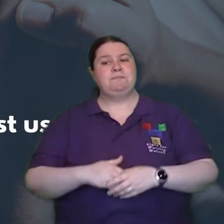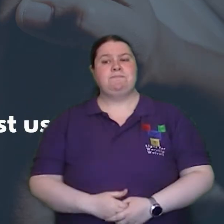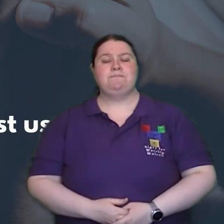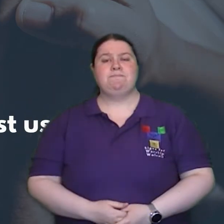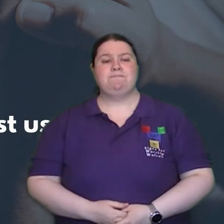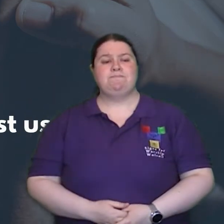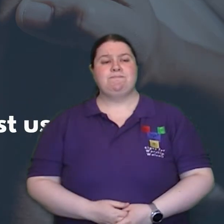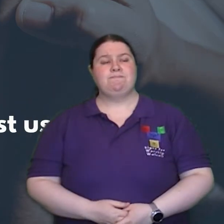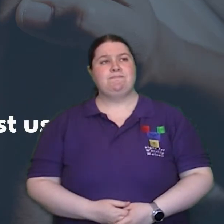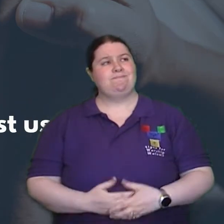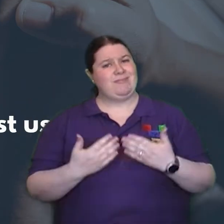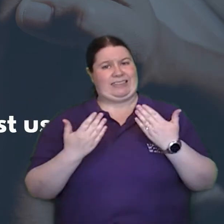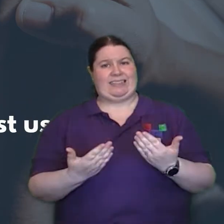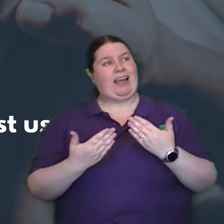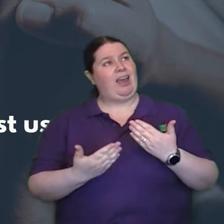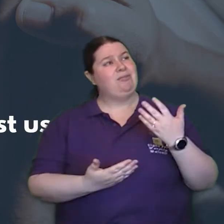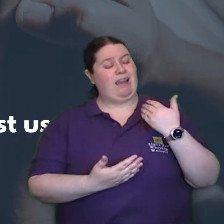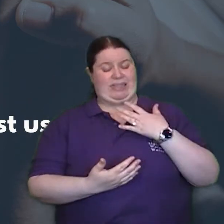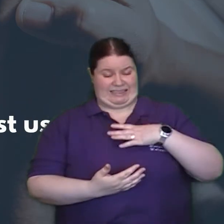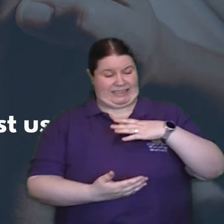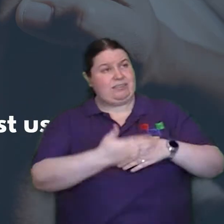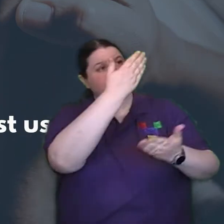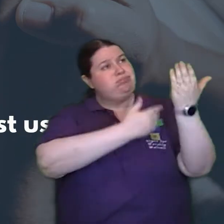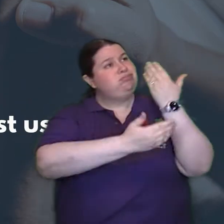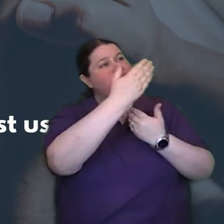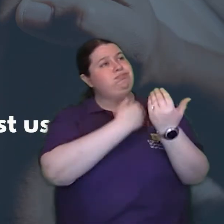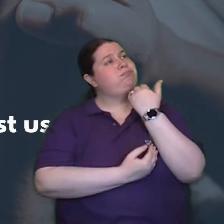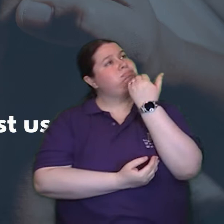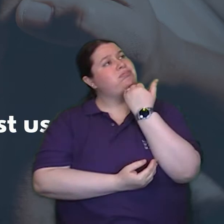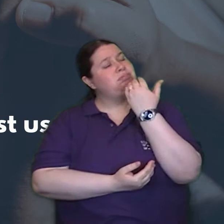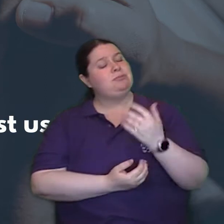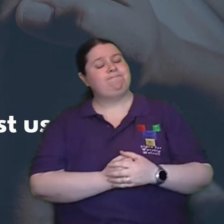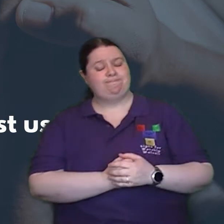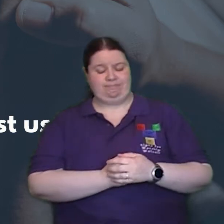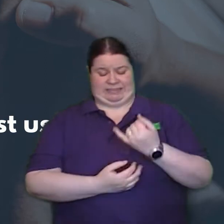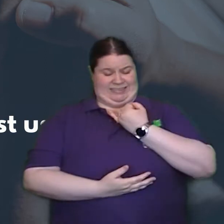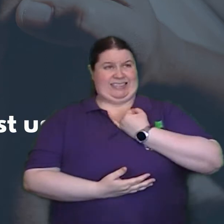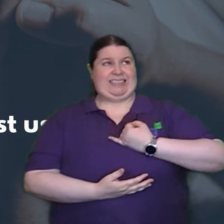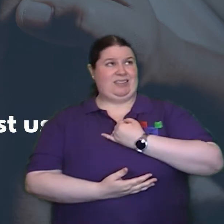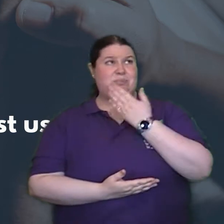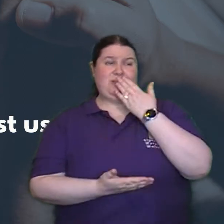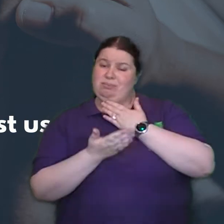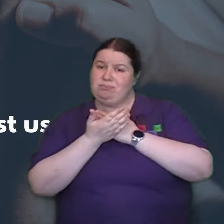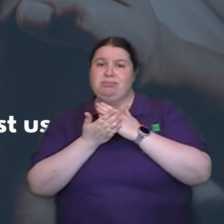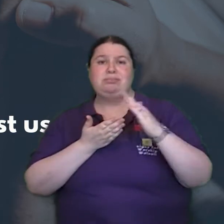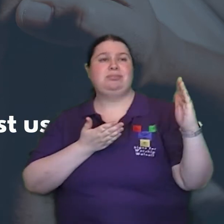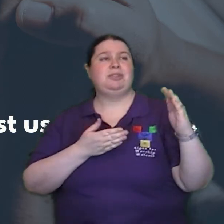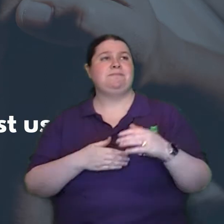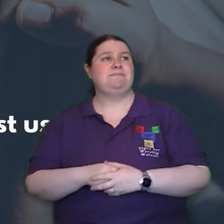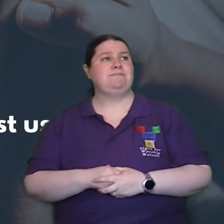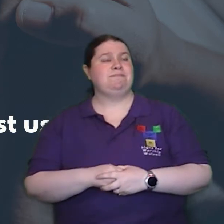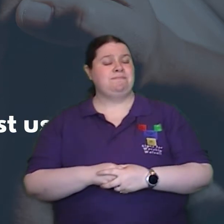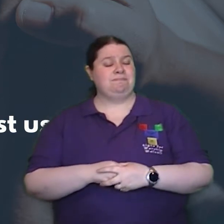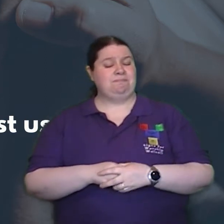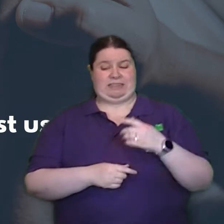earth as in heaven. Give us today our daily bread. Forgive us